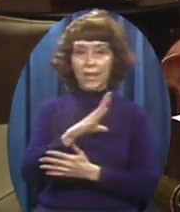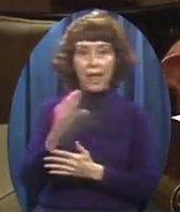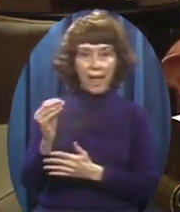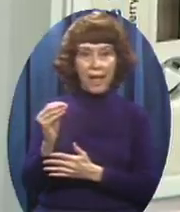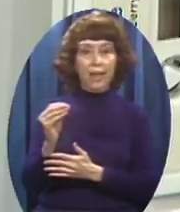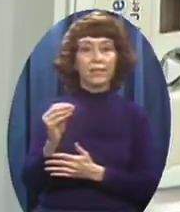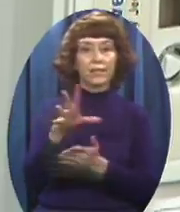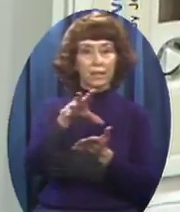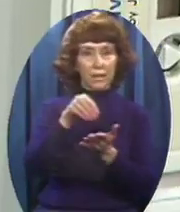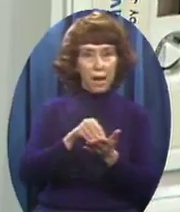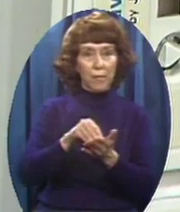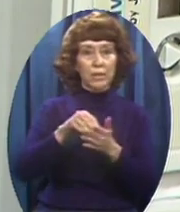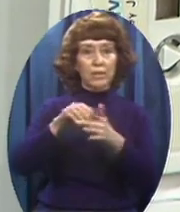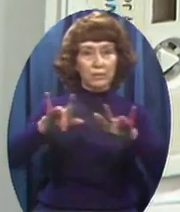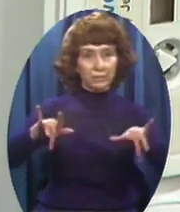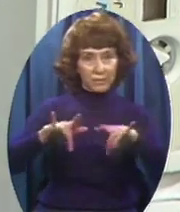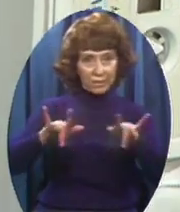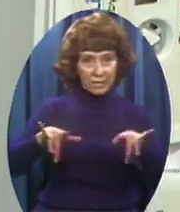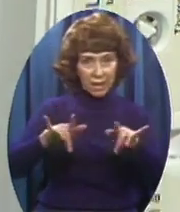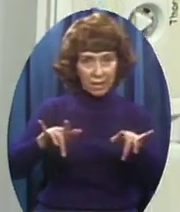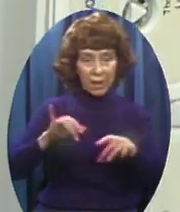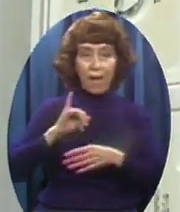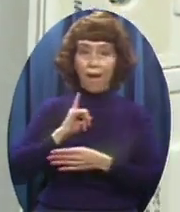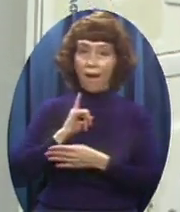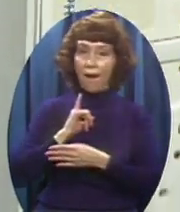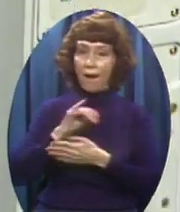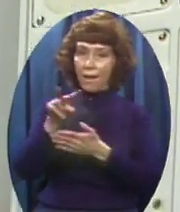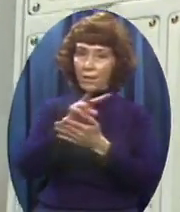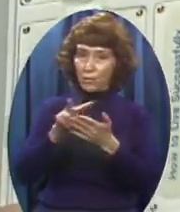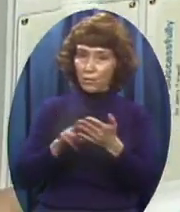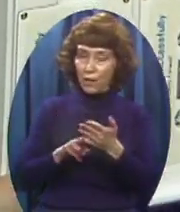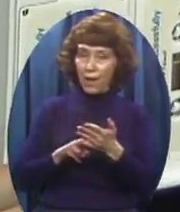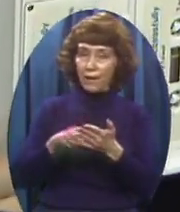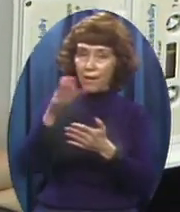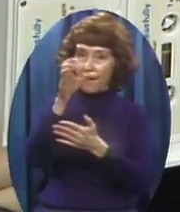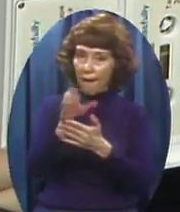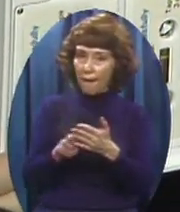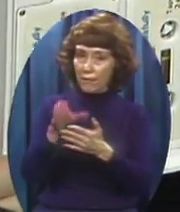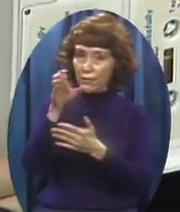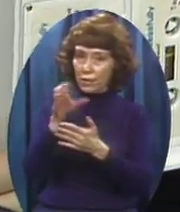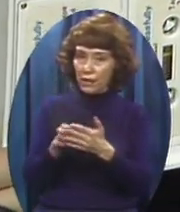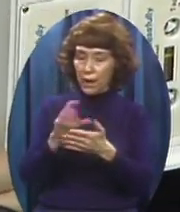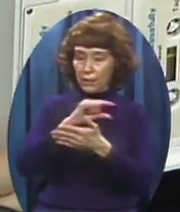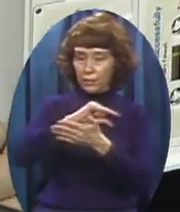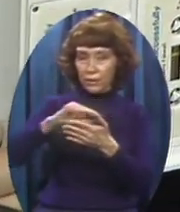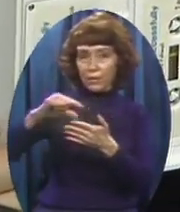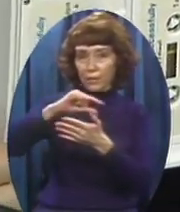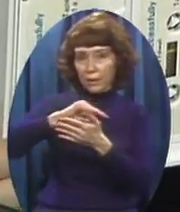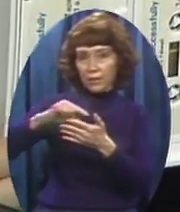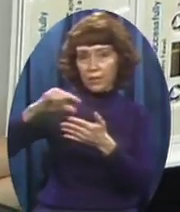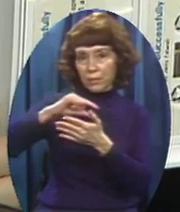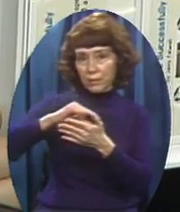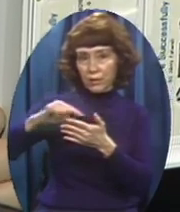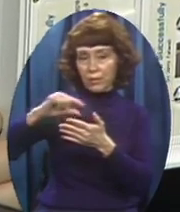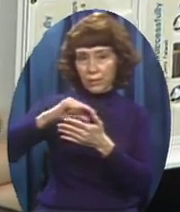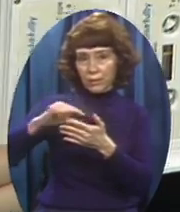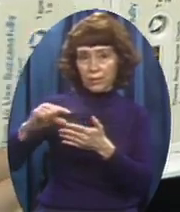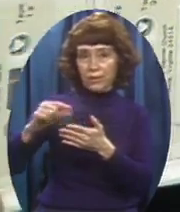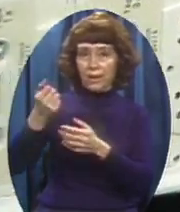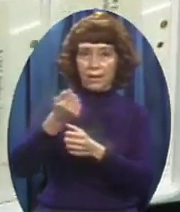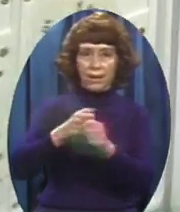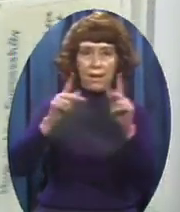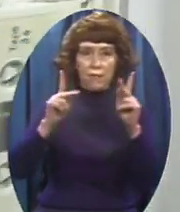here. I've read every chapter, verse by verse. I've put inside those messages how to